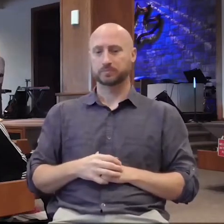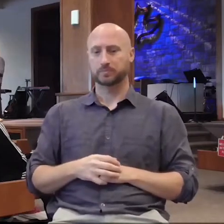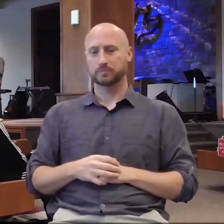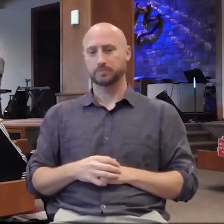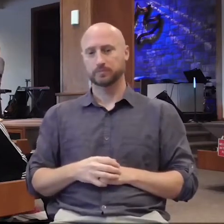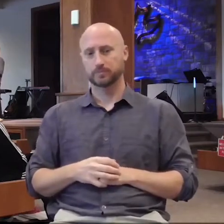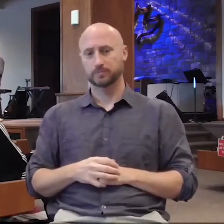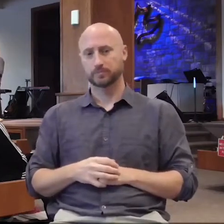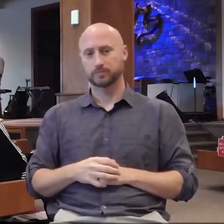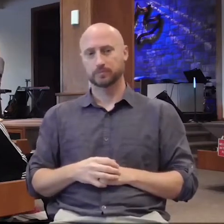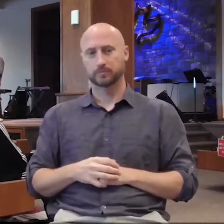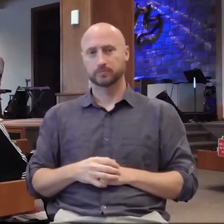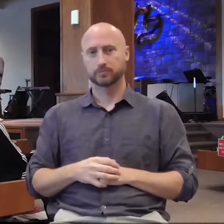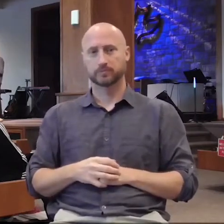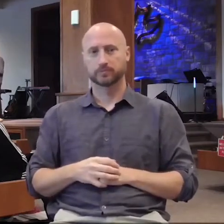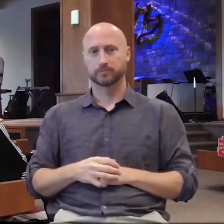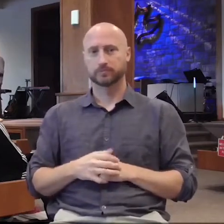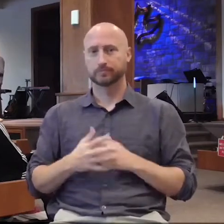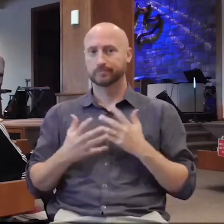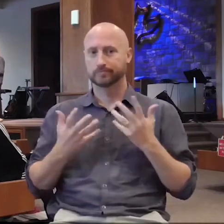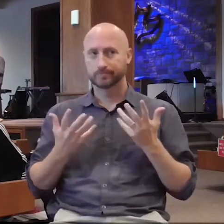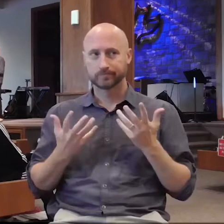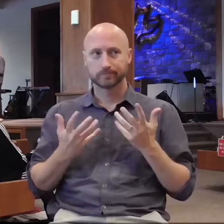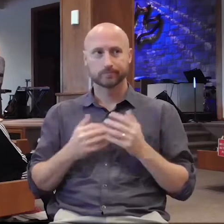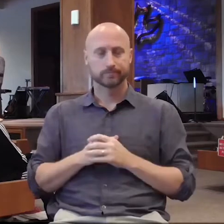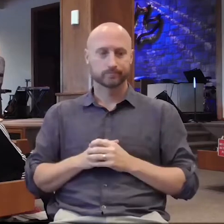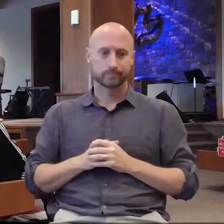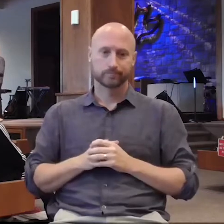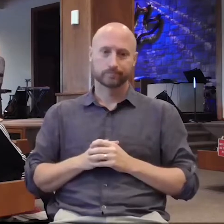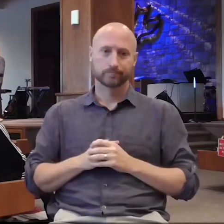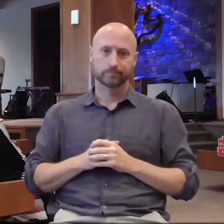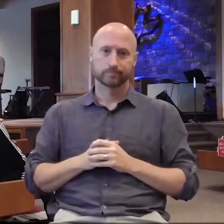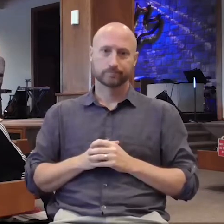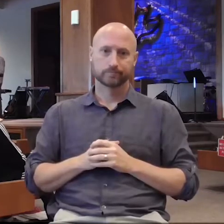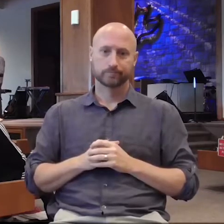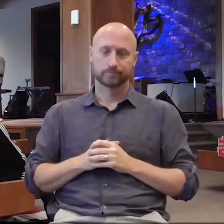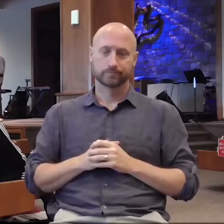When the dew is still on the roses, huh? He